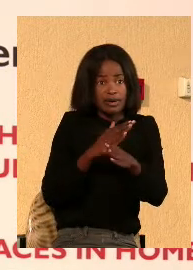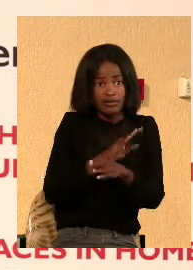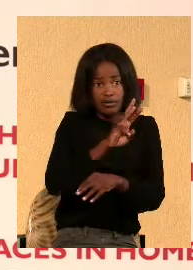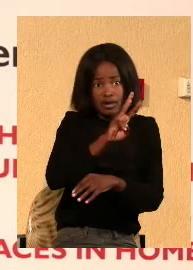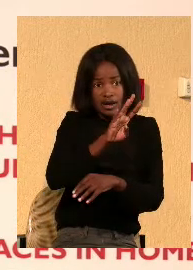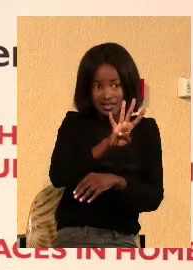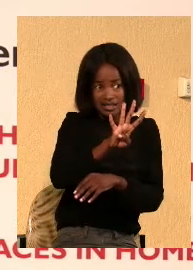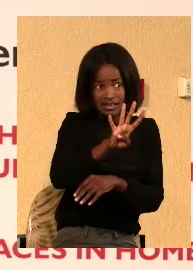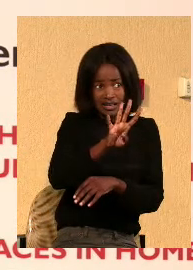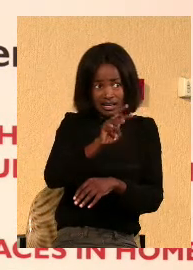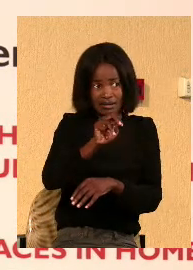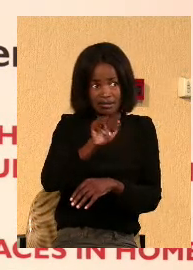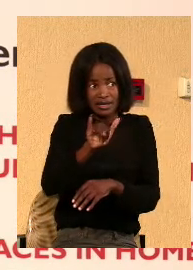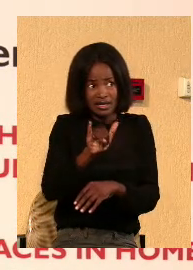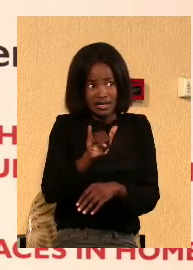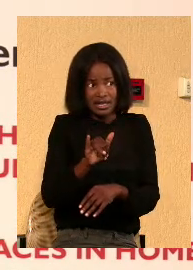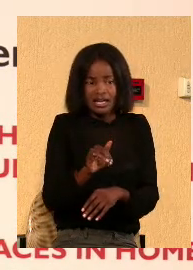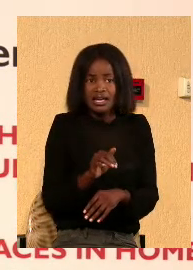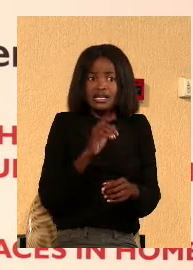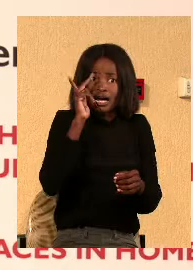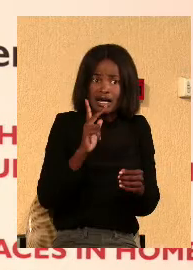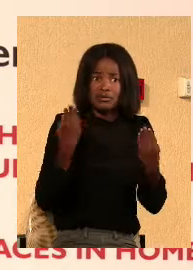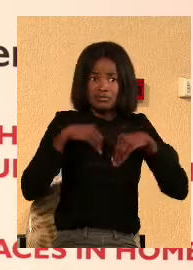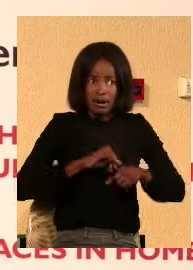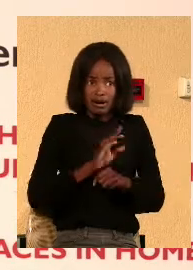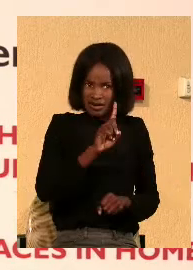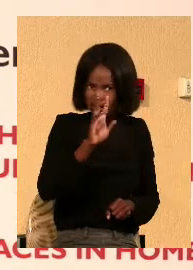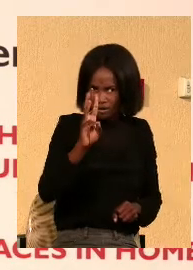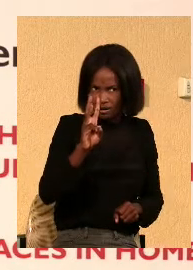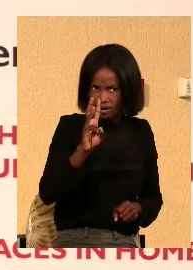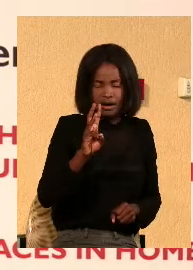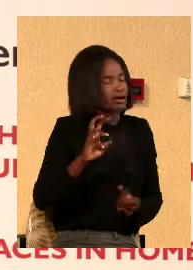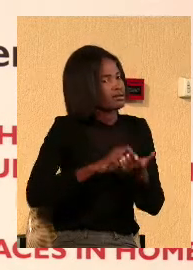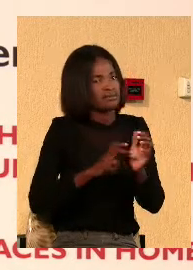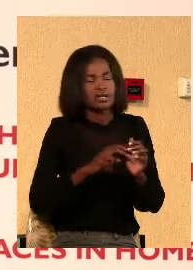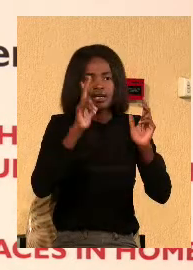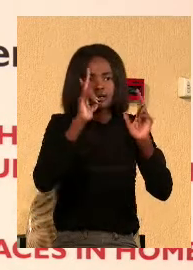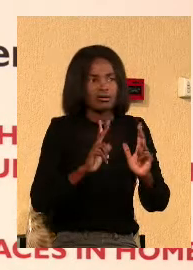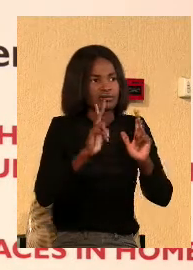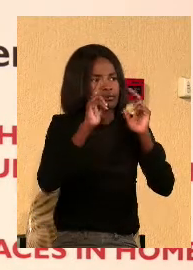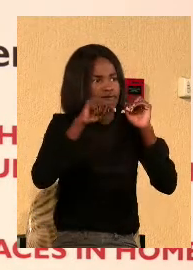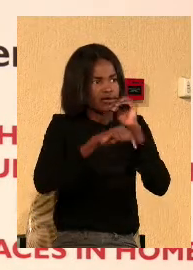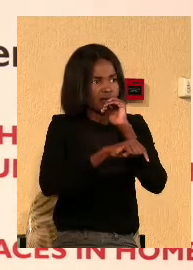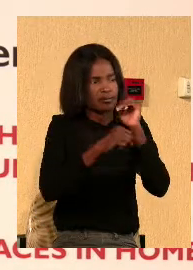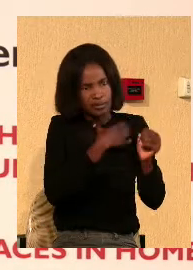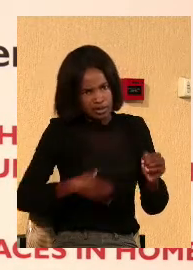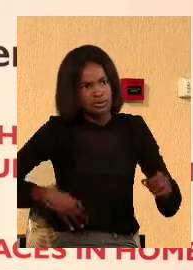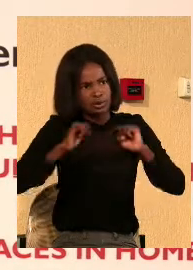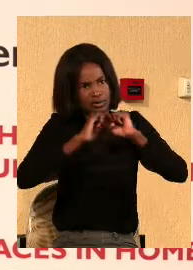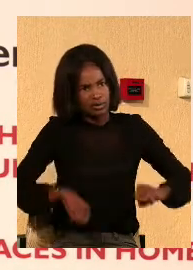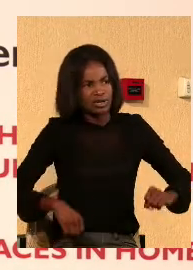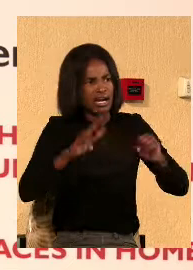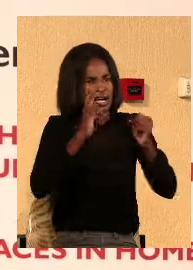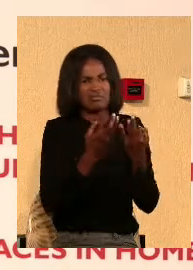cases, what's the point of lockdown anymore? So we need to be guided by the data, and we get the data by going in the field and do